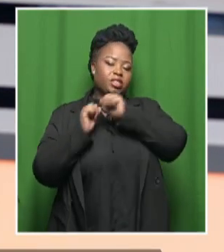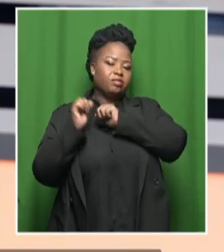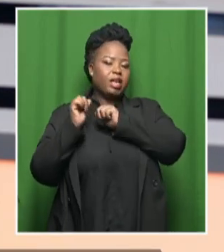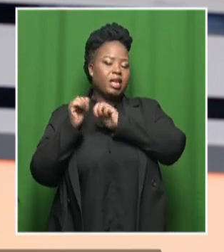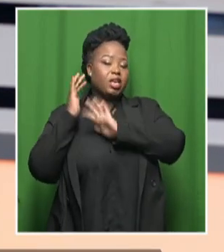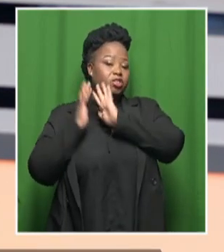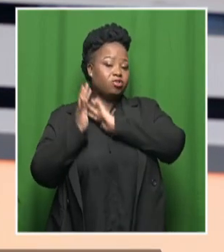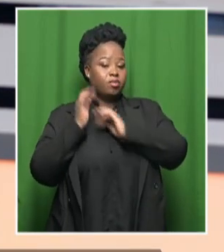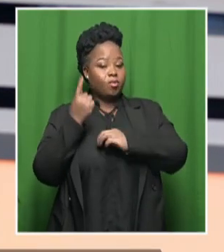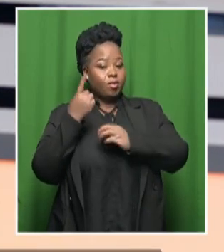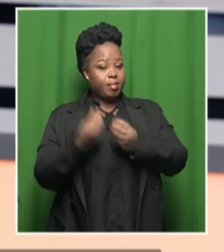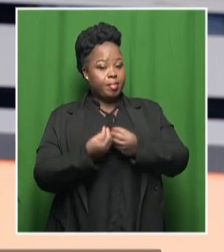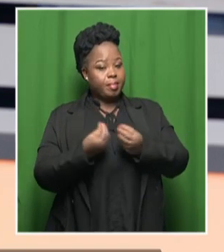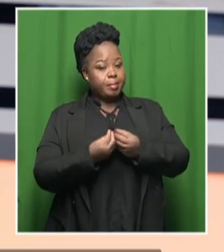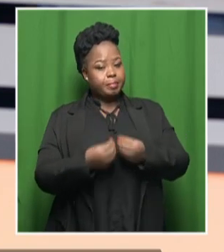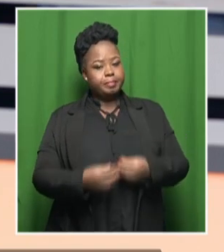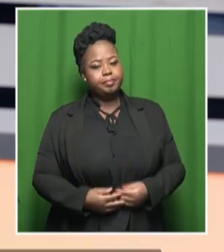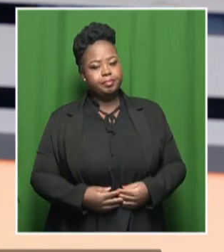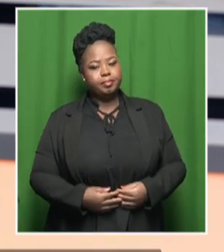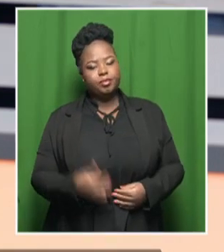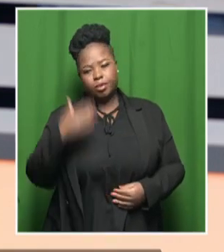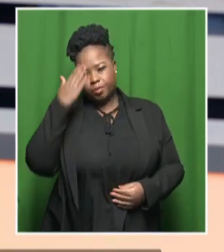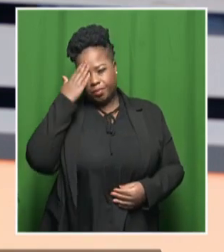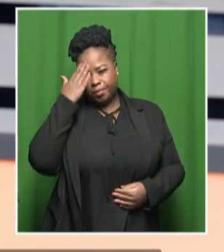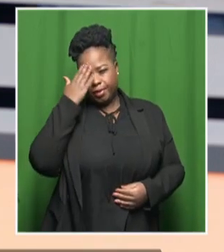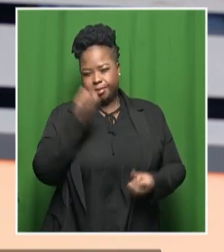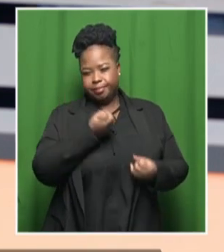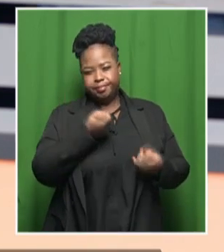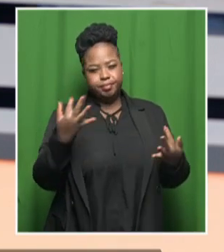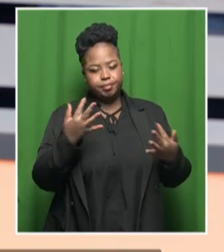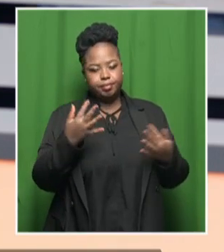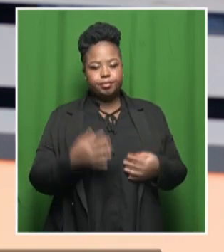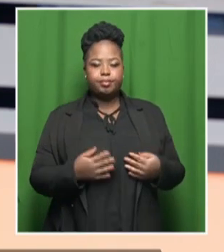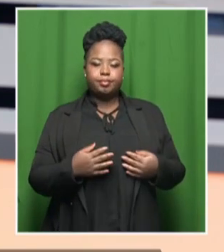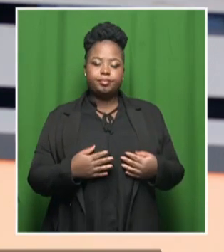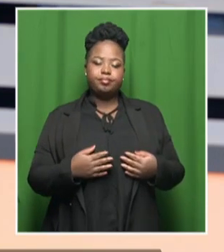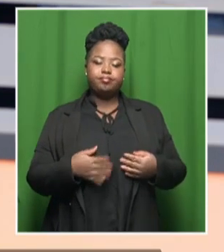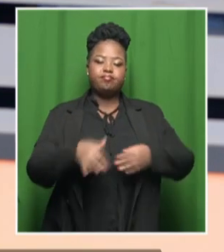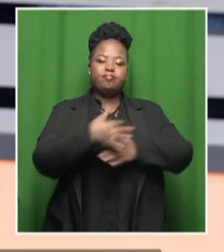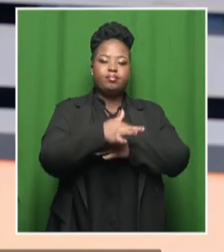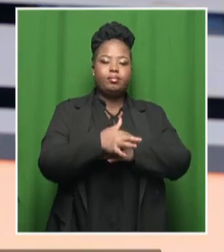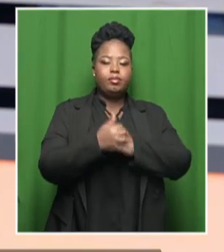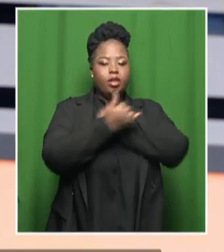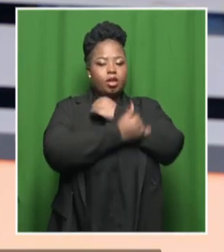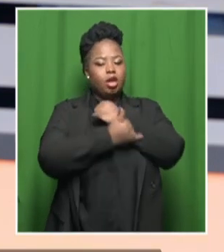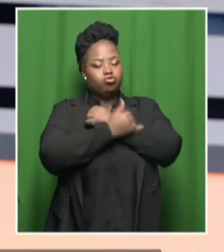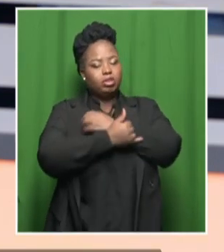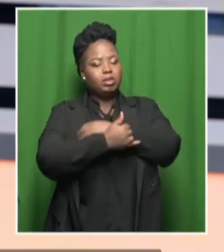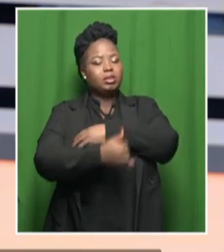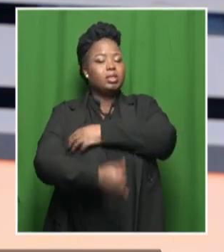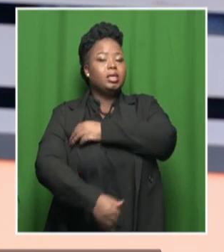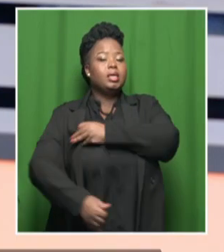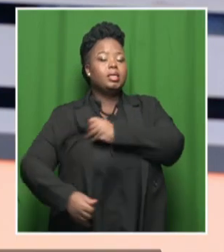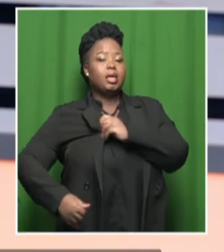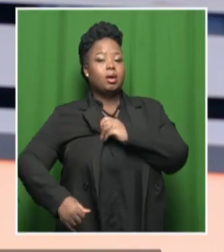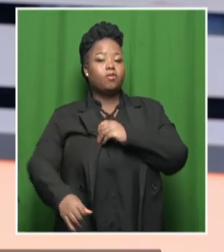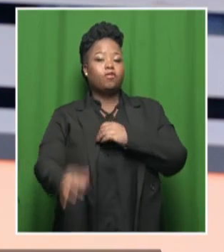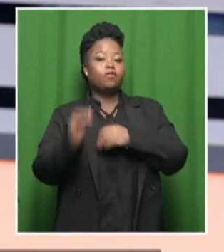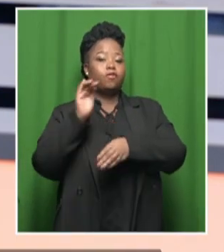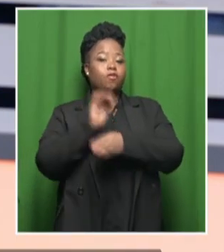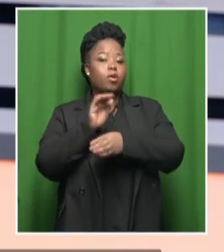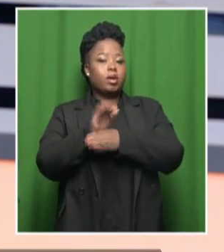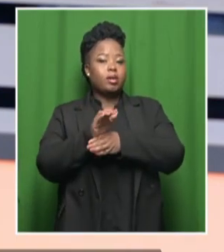about is the fact that many countries, external countries, have established their foreign military bases here